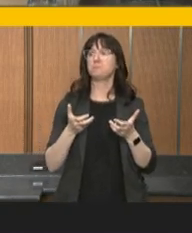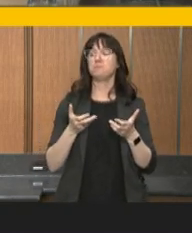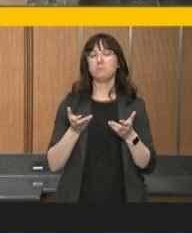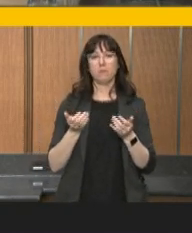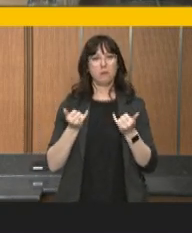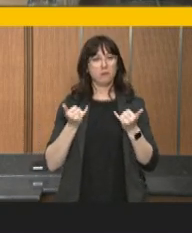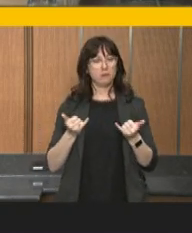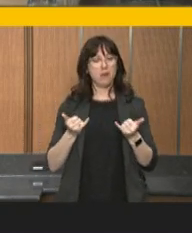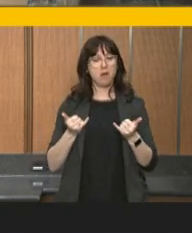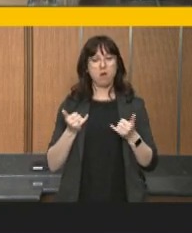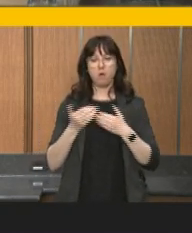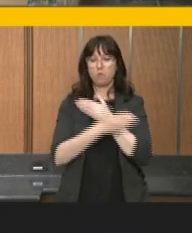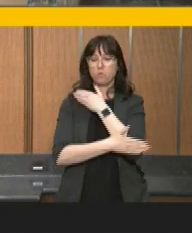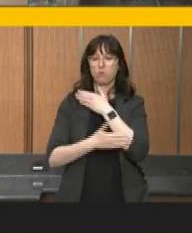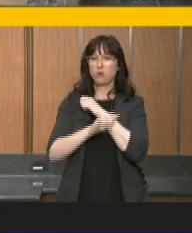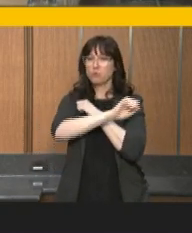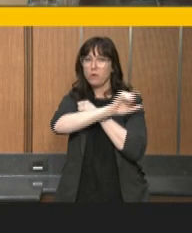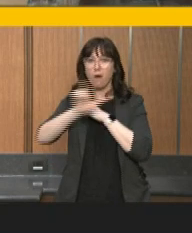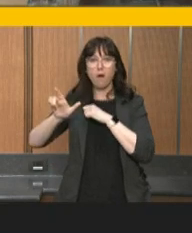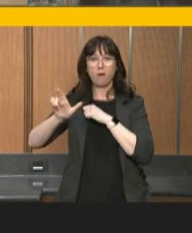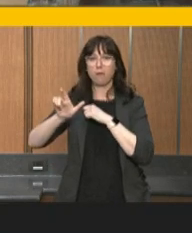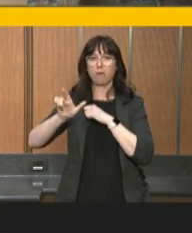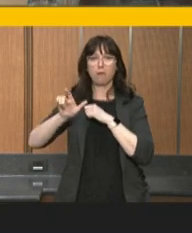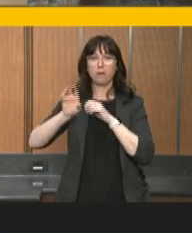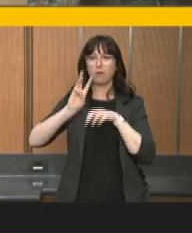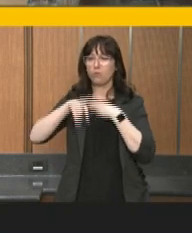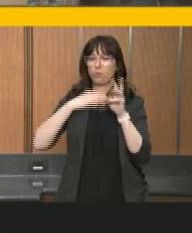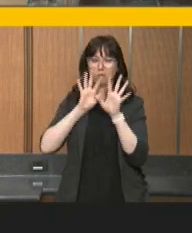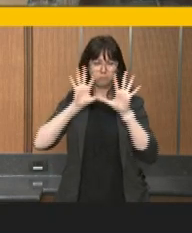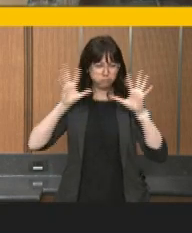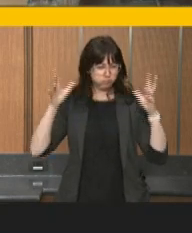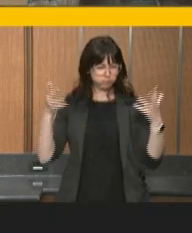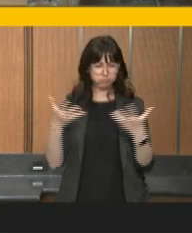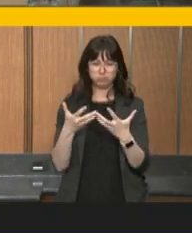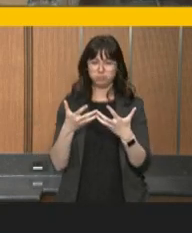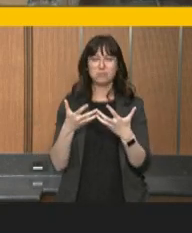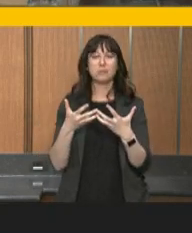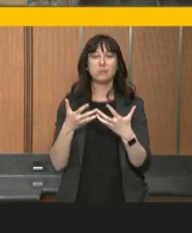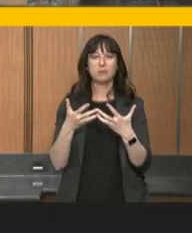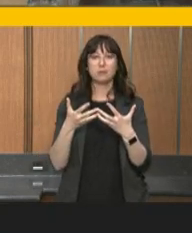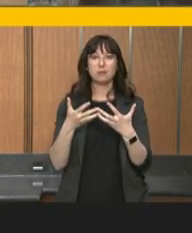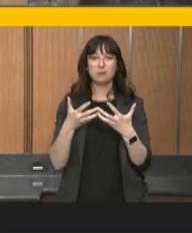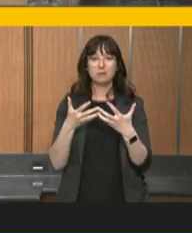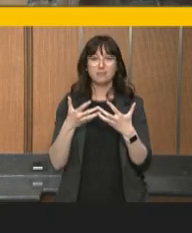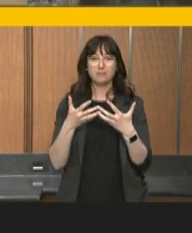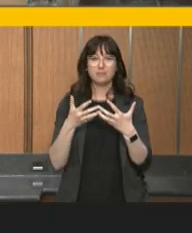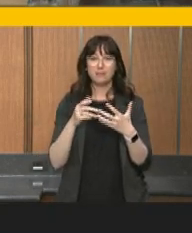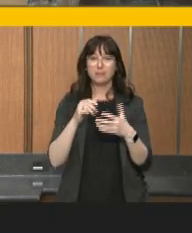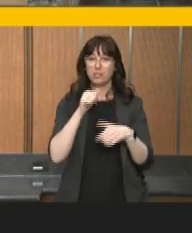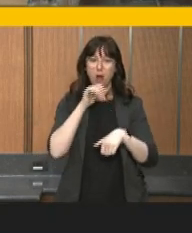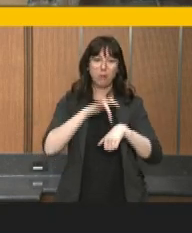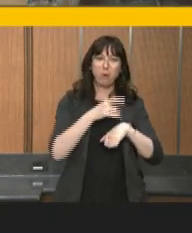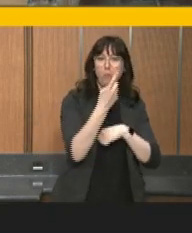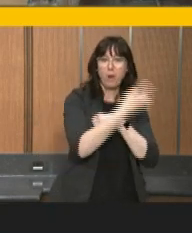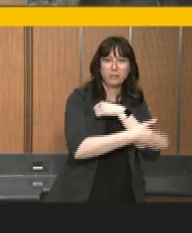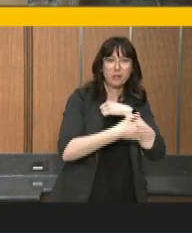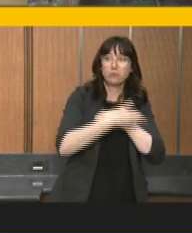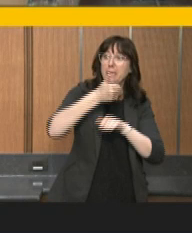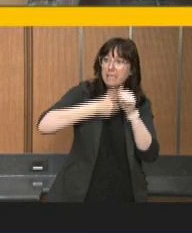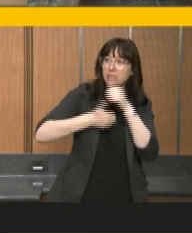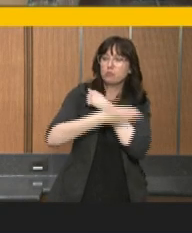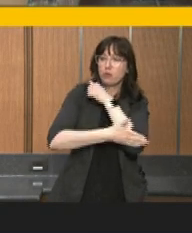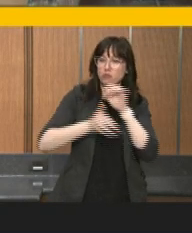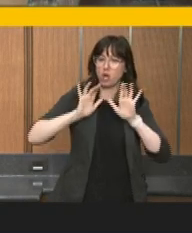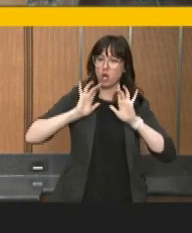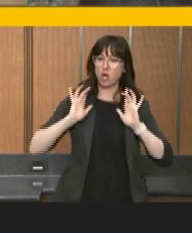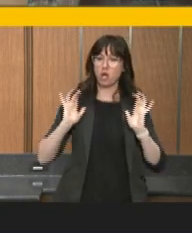all countries in the world, as we heard from Dr. Tam, this is a global pandemic. Every country is really struggling with